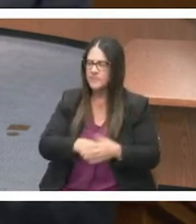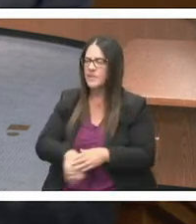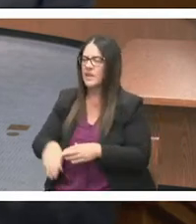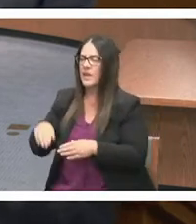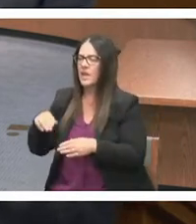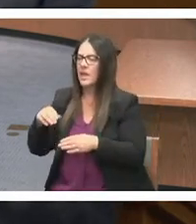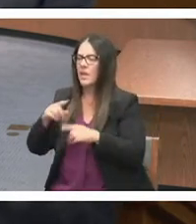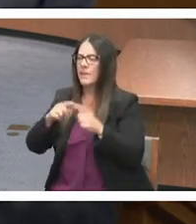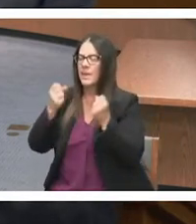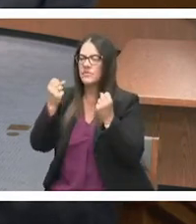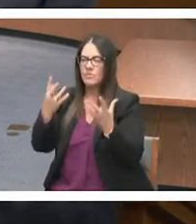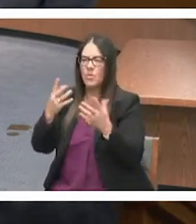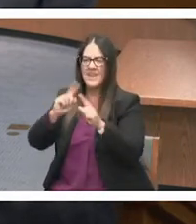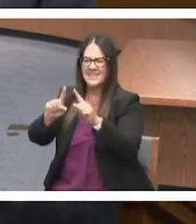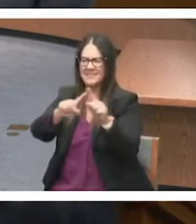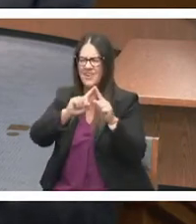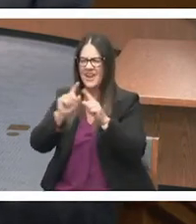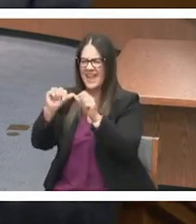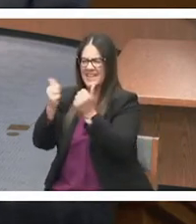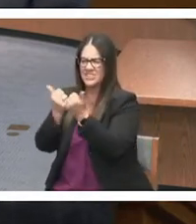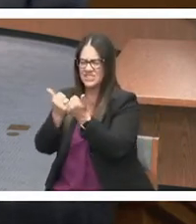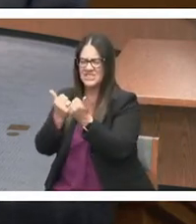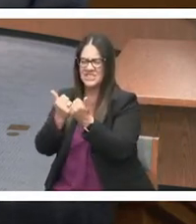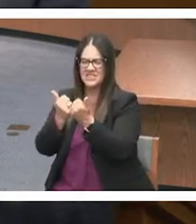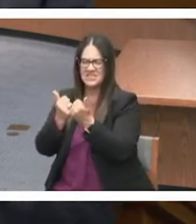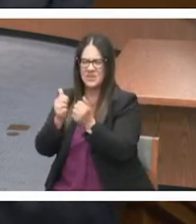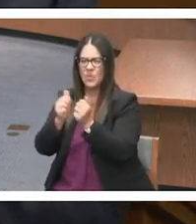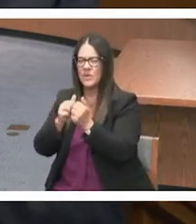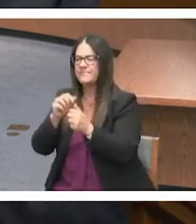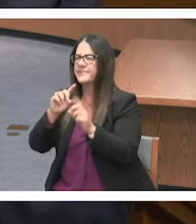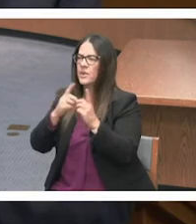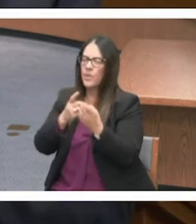big multi-agency effort across the Department of Food and